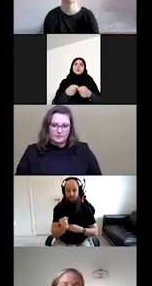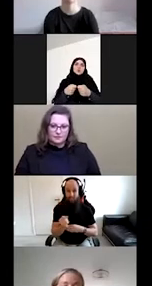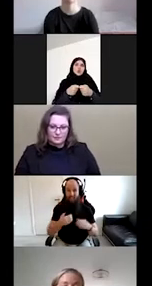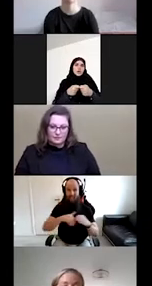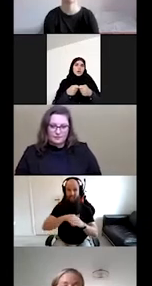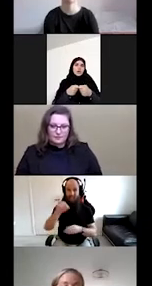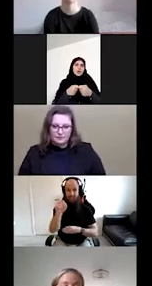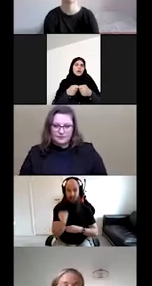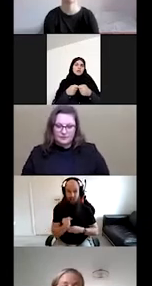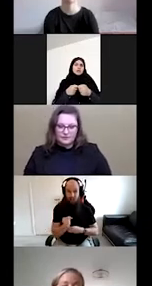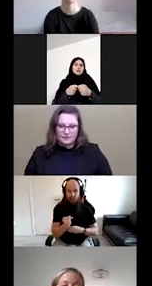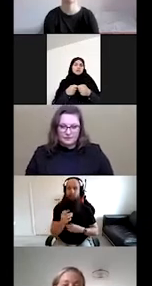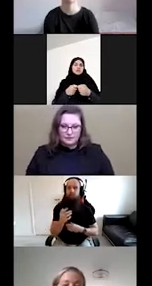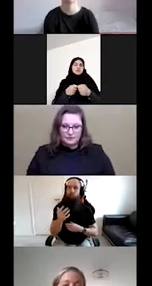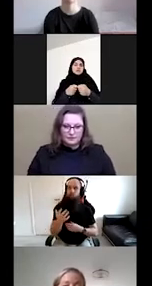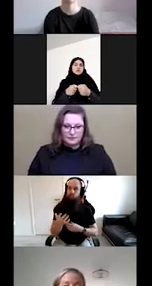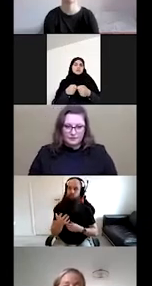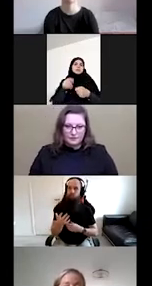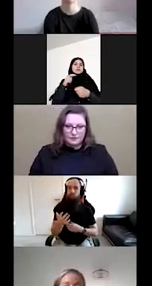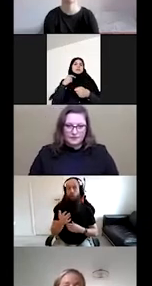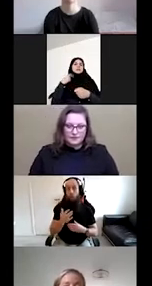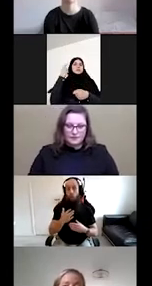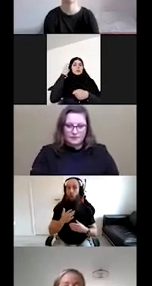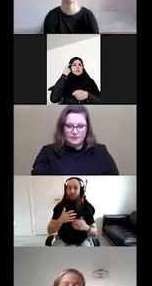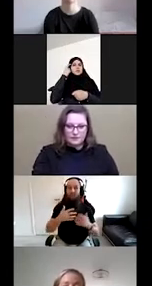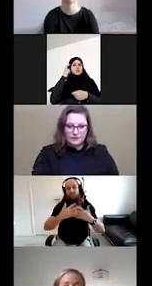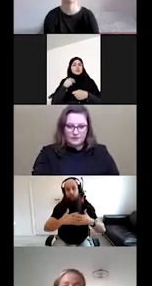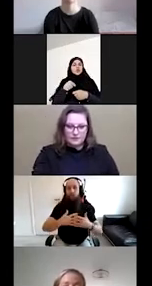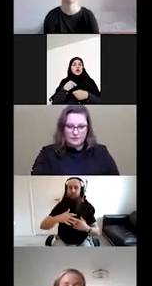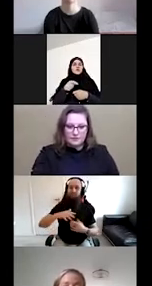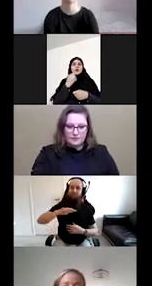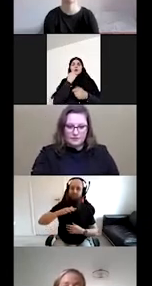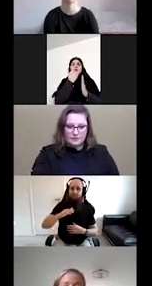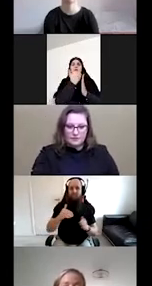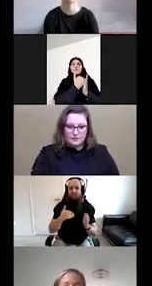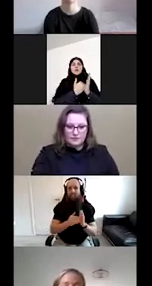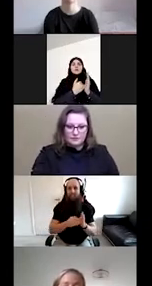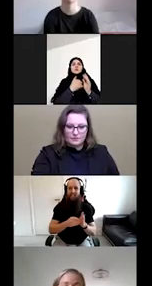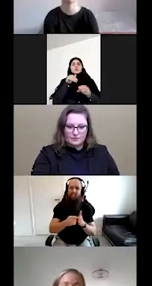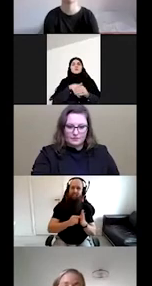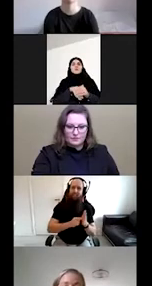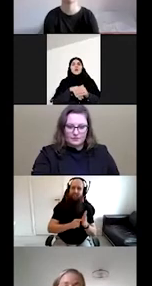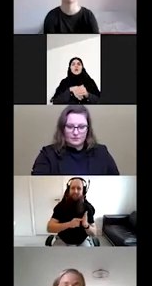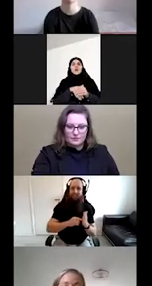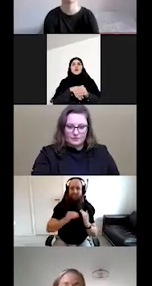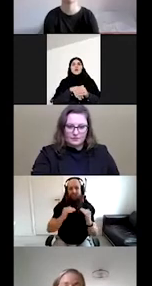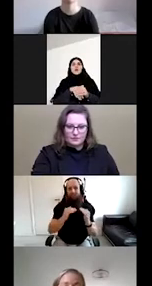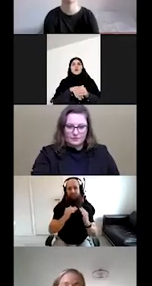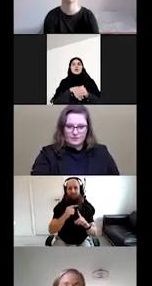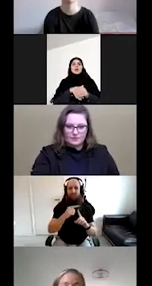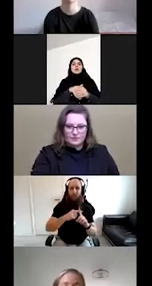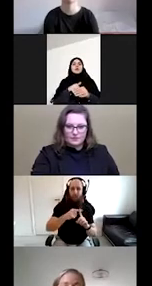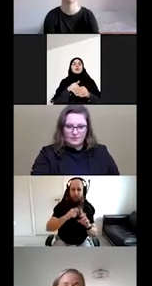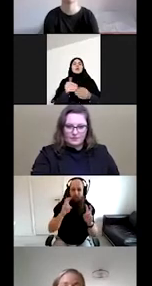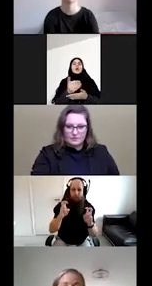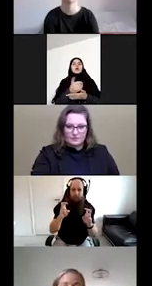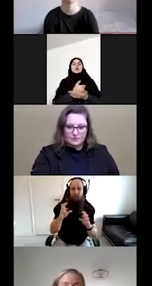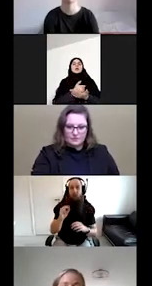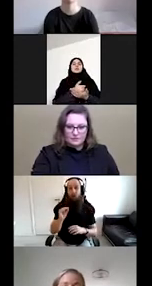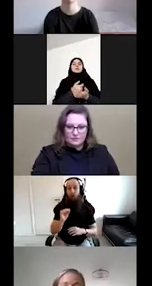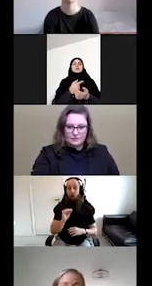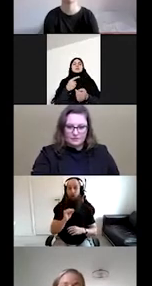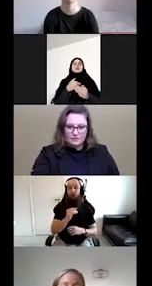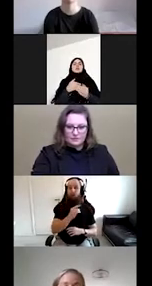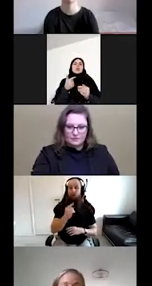a certain extent, which means CSOs were encouraged to ensure participation of vulnerable